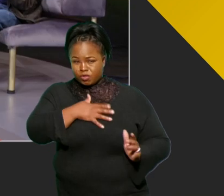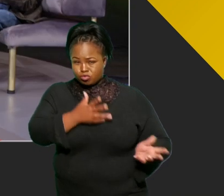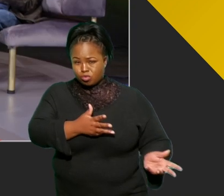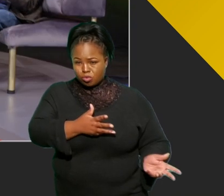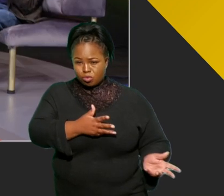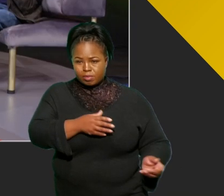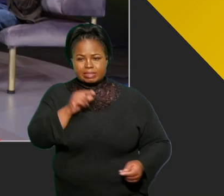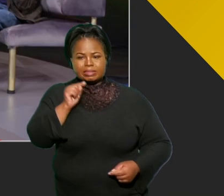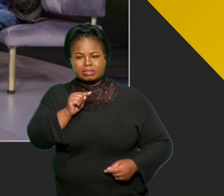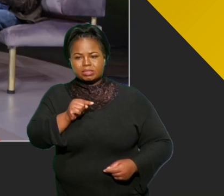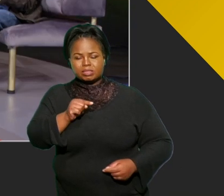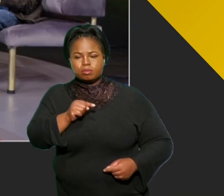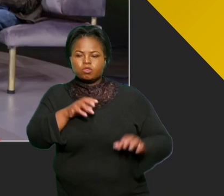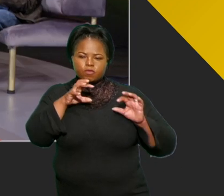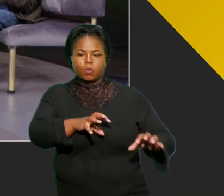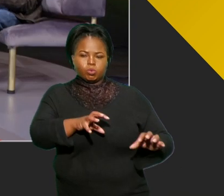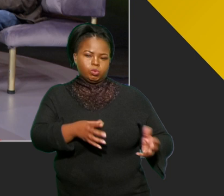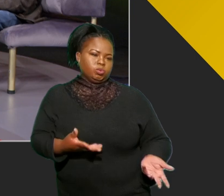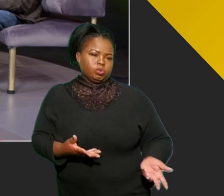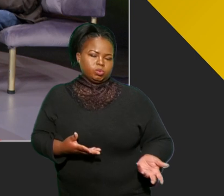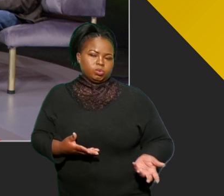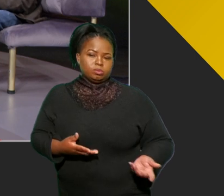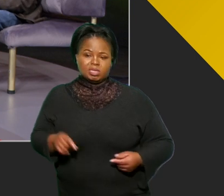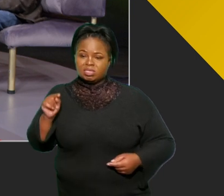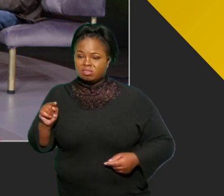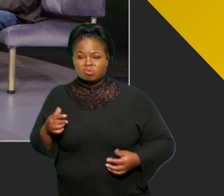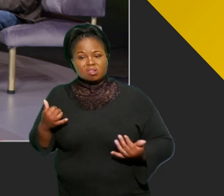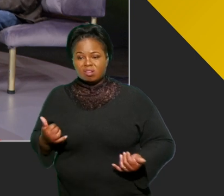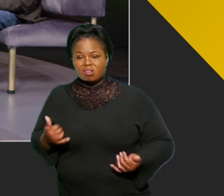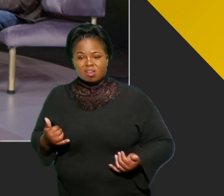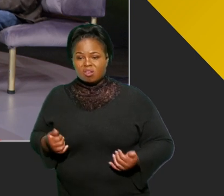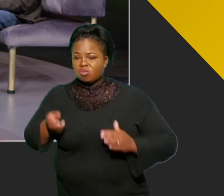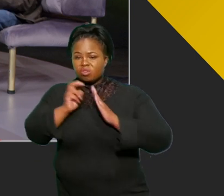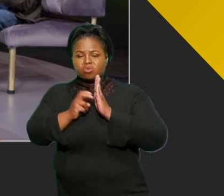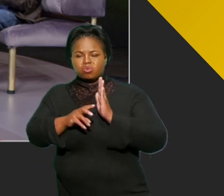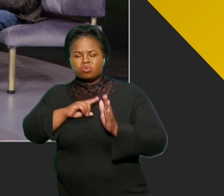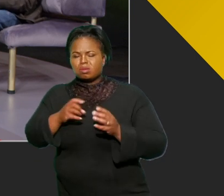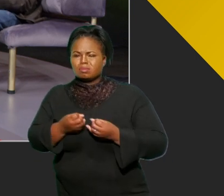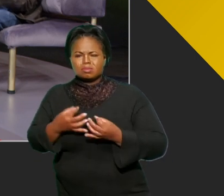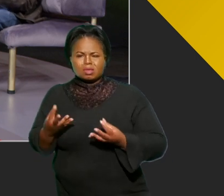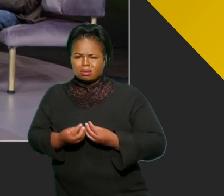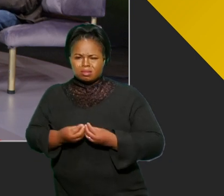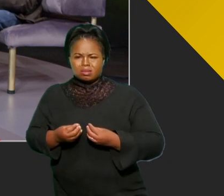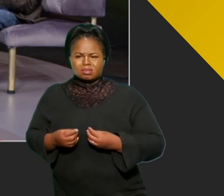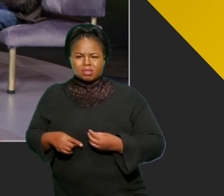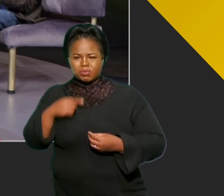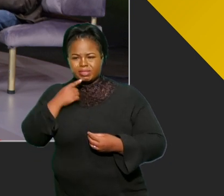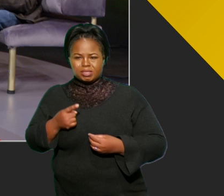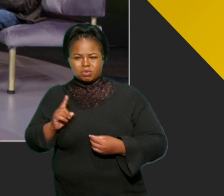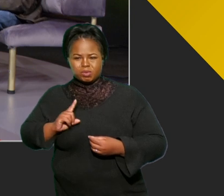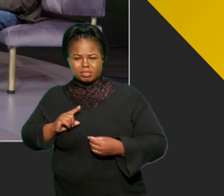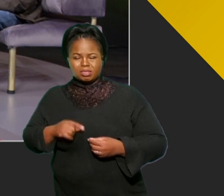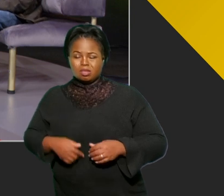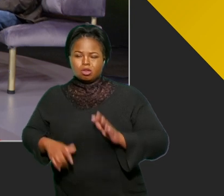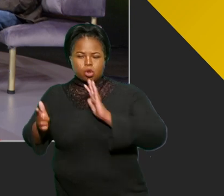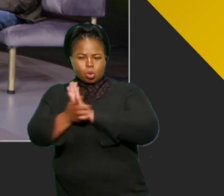going to layer, Baba, be forceful. You know, this one layer manje, you see, kunento eziningi, esizibiza ukuthi undermining the